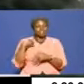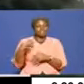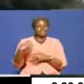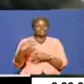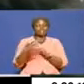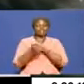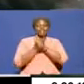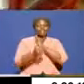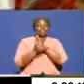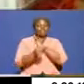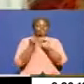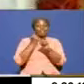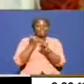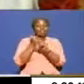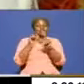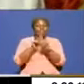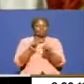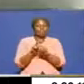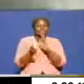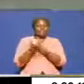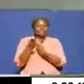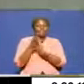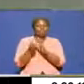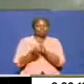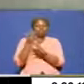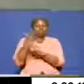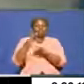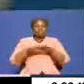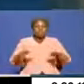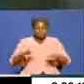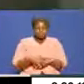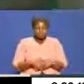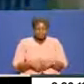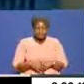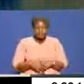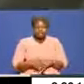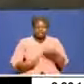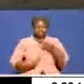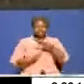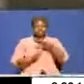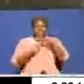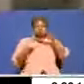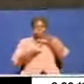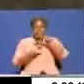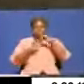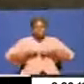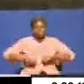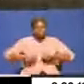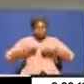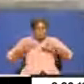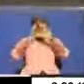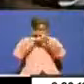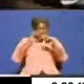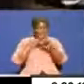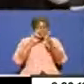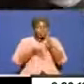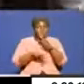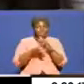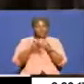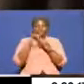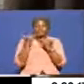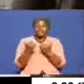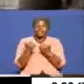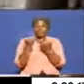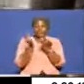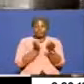the fastest growing markets. Sandra Yao, a senior vice president at Thunes, says Singaporean businesses are keen on